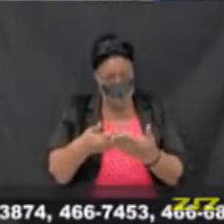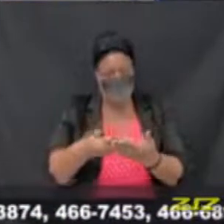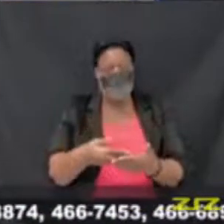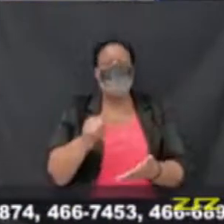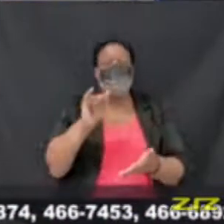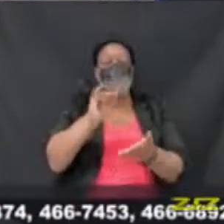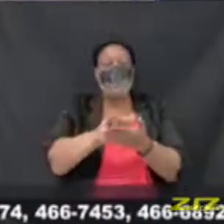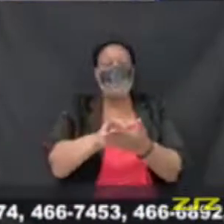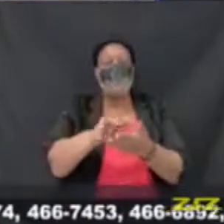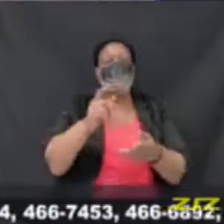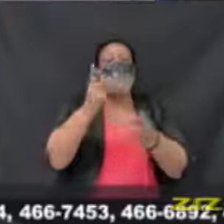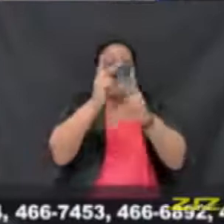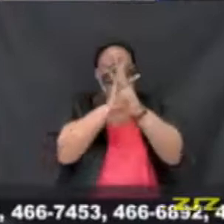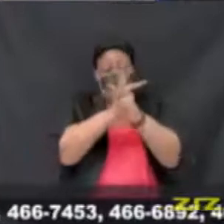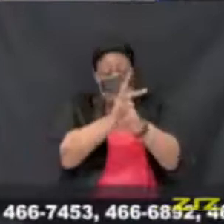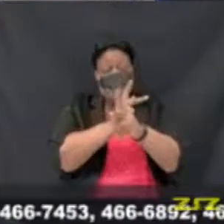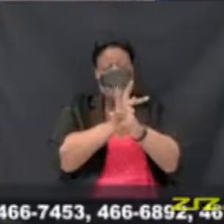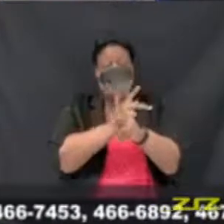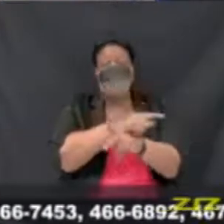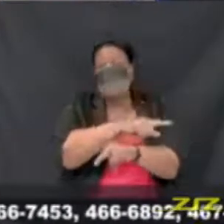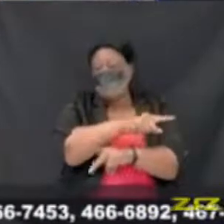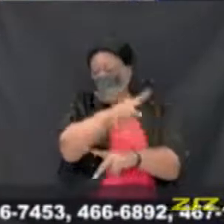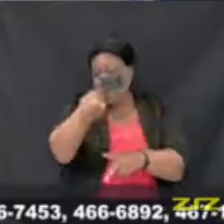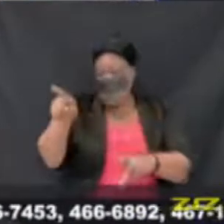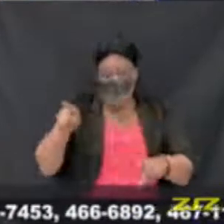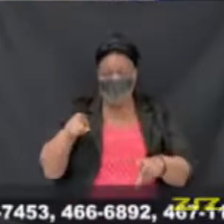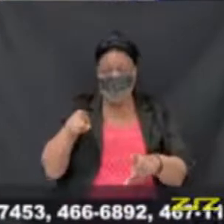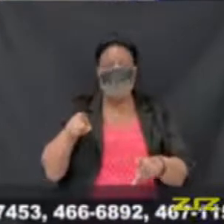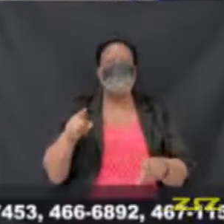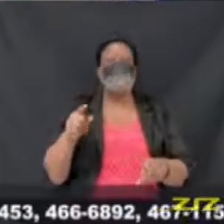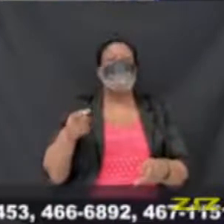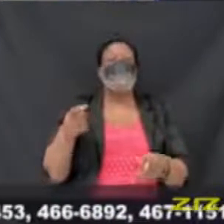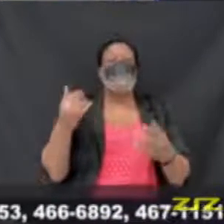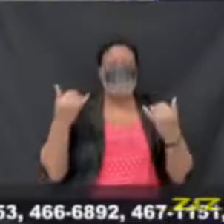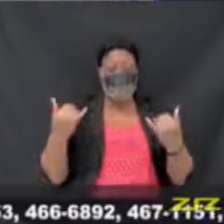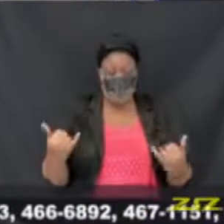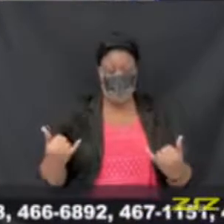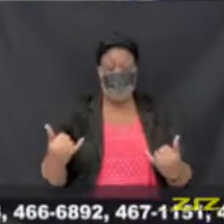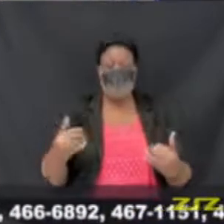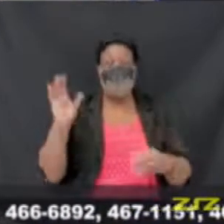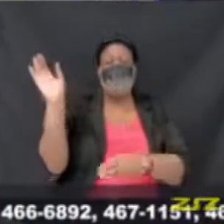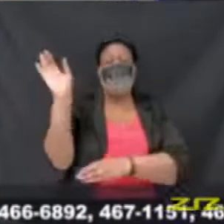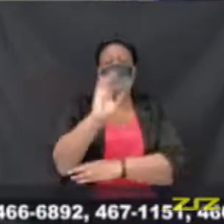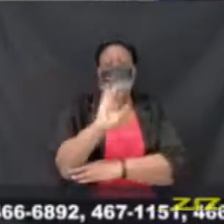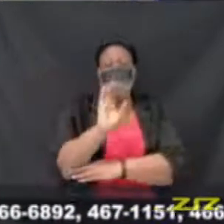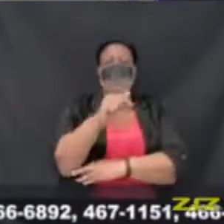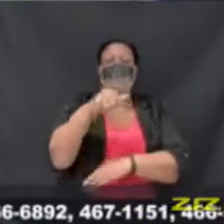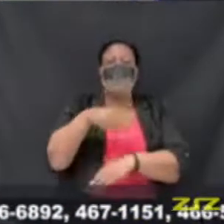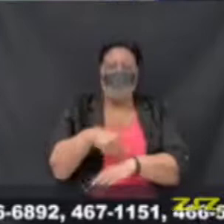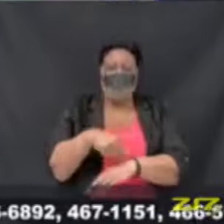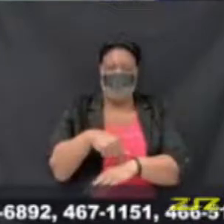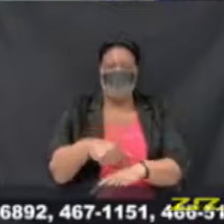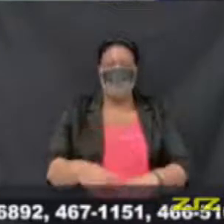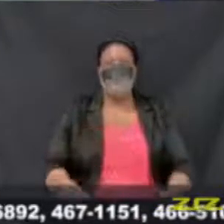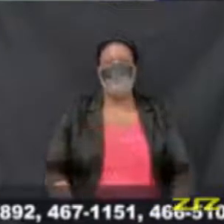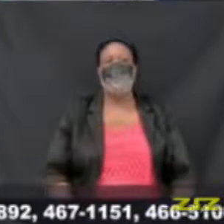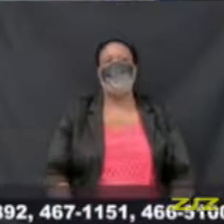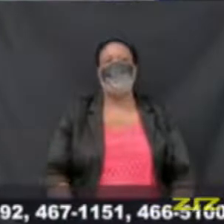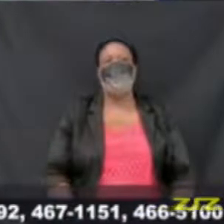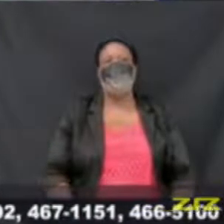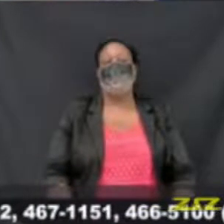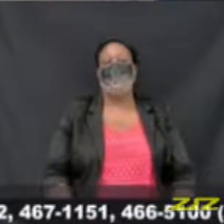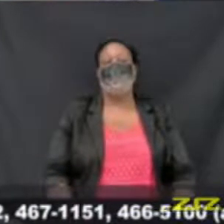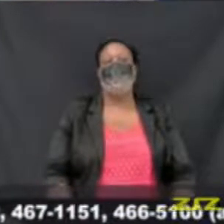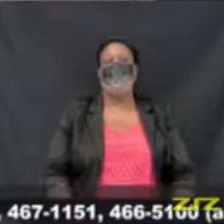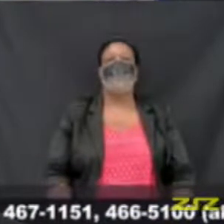from the Delta variant in this upcoming season. In terms of the last batch